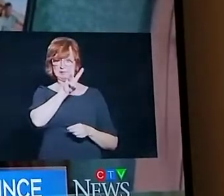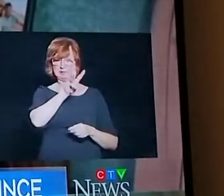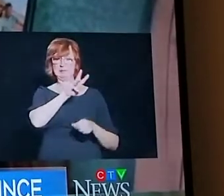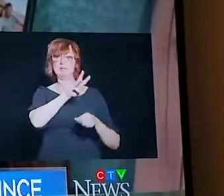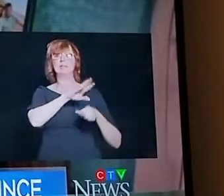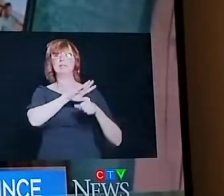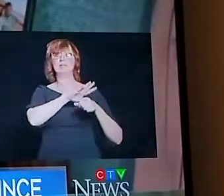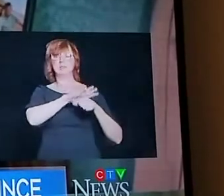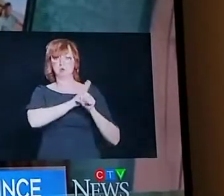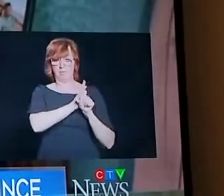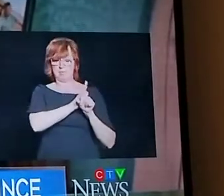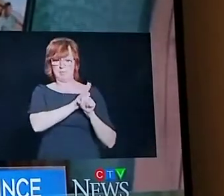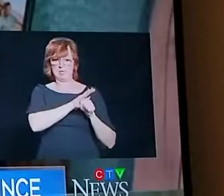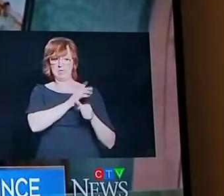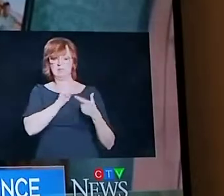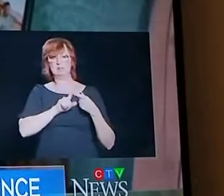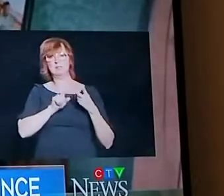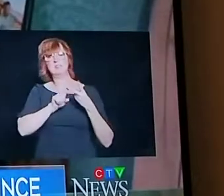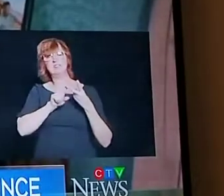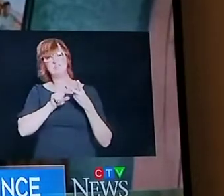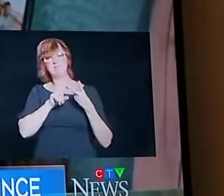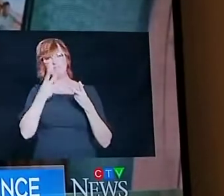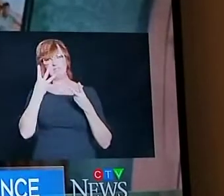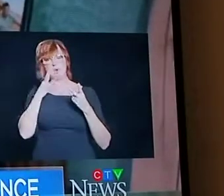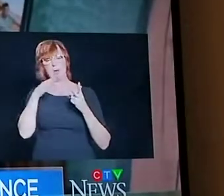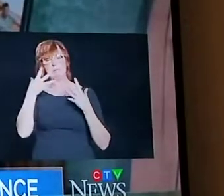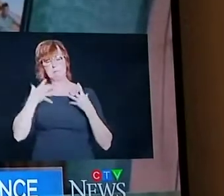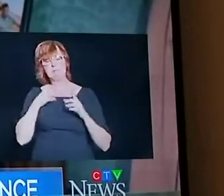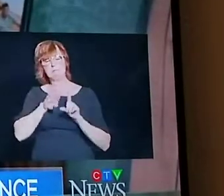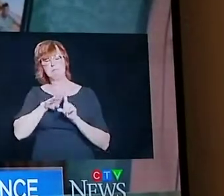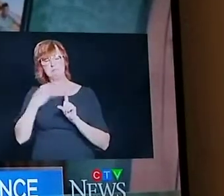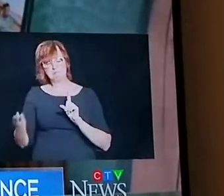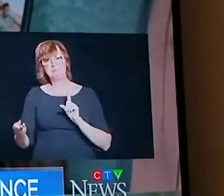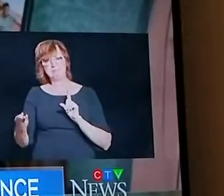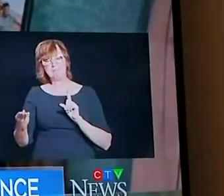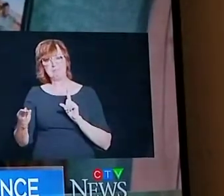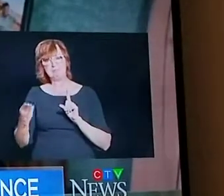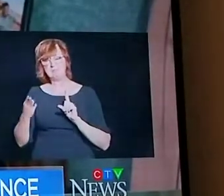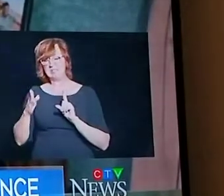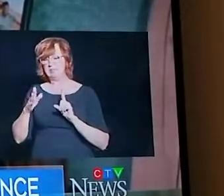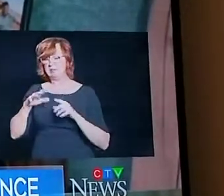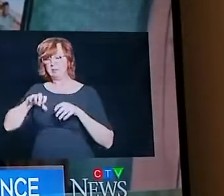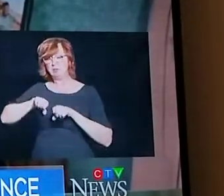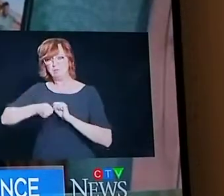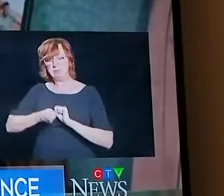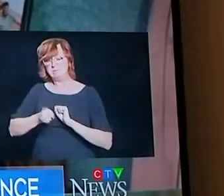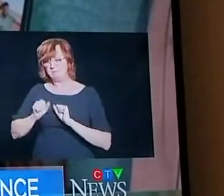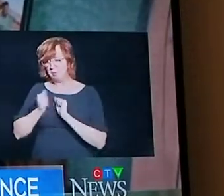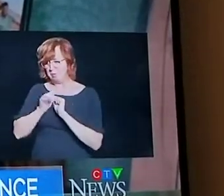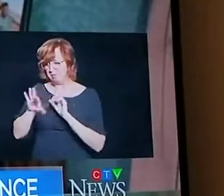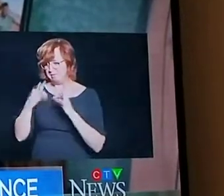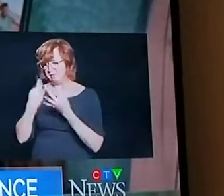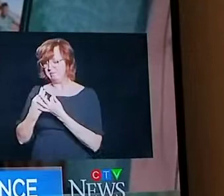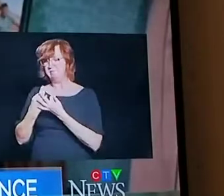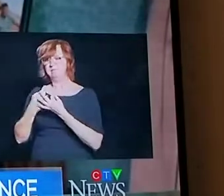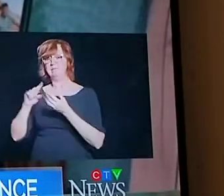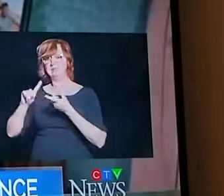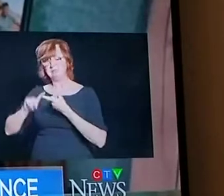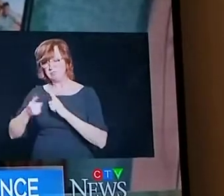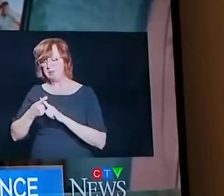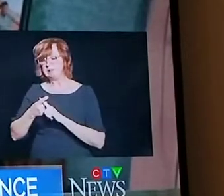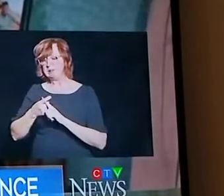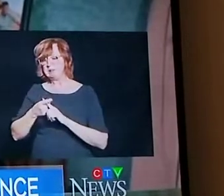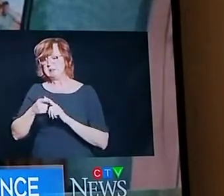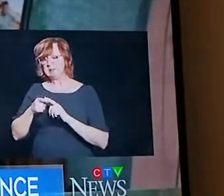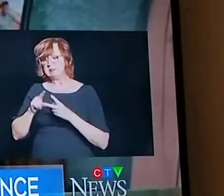people have unfortunately passed, and we mourn with their families and with their friends. But